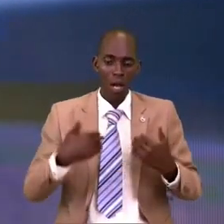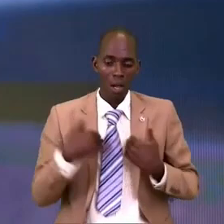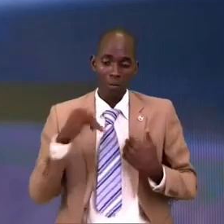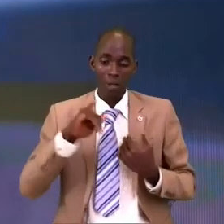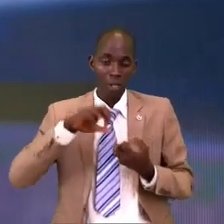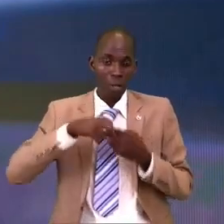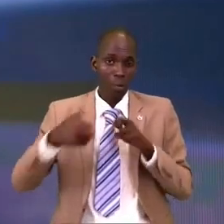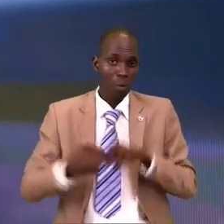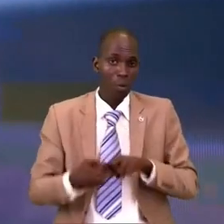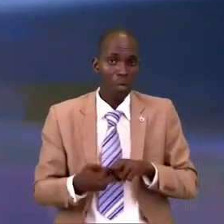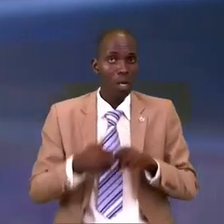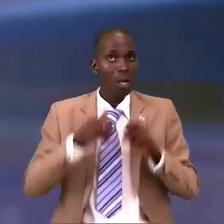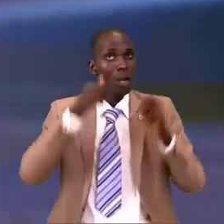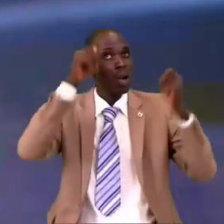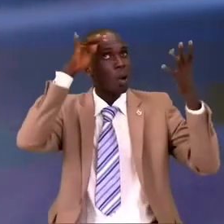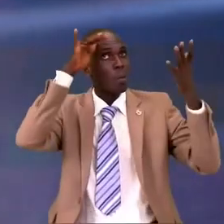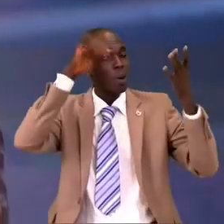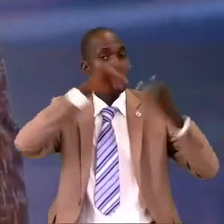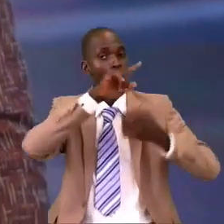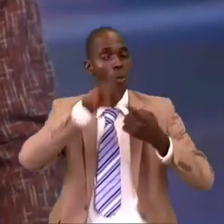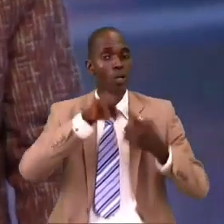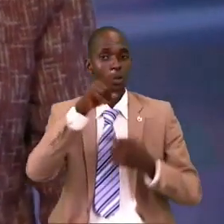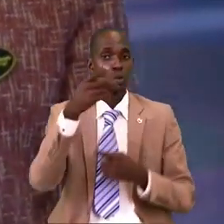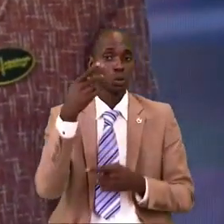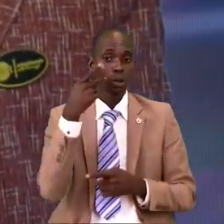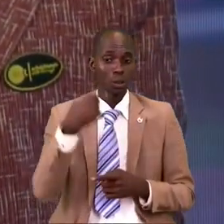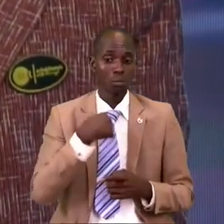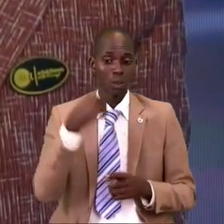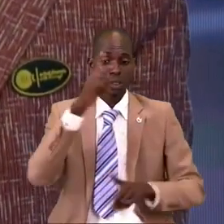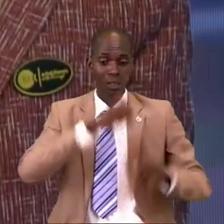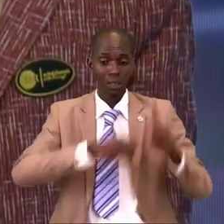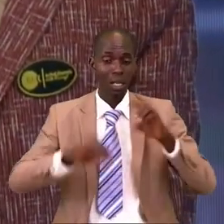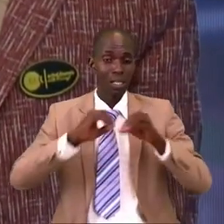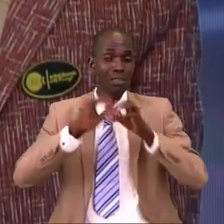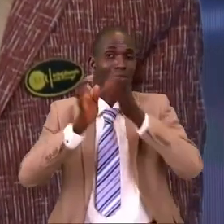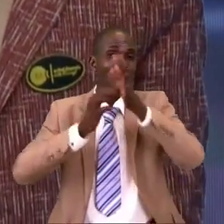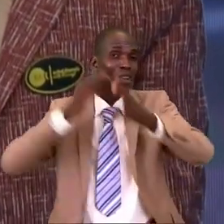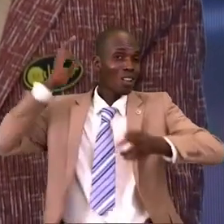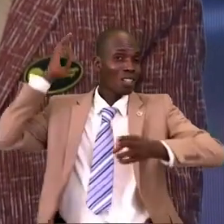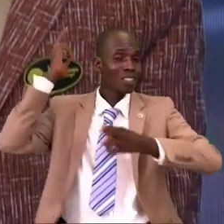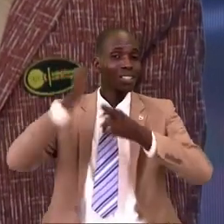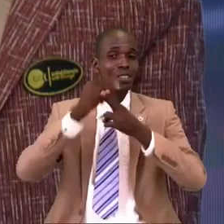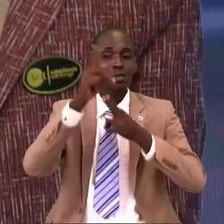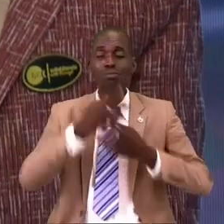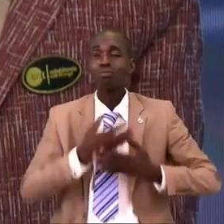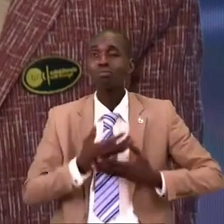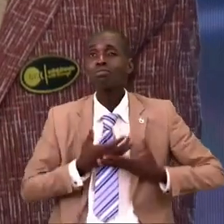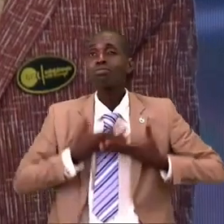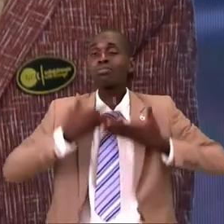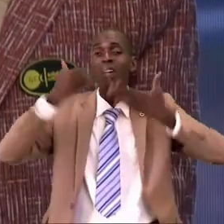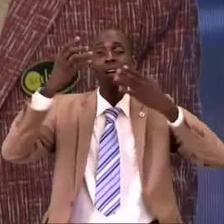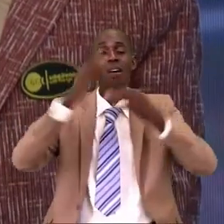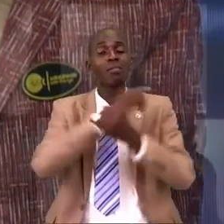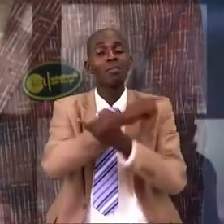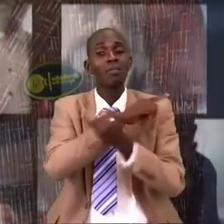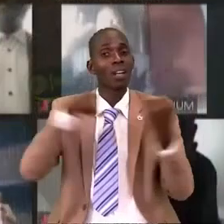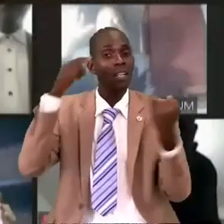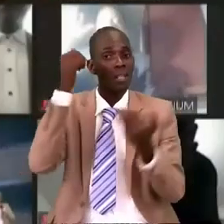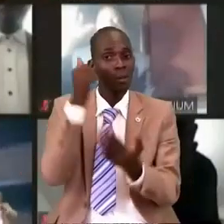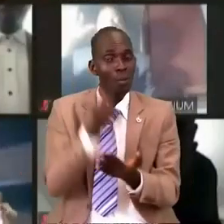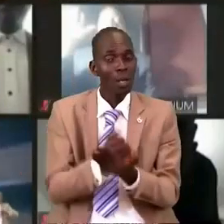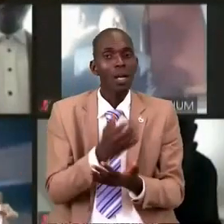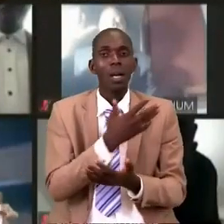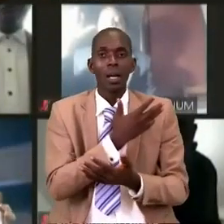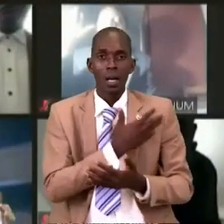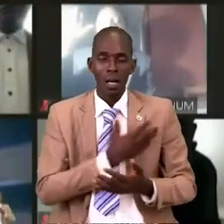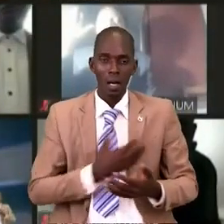the other hand knowing you welcome healing tonight. You welcome deliverance tonight.